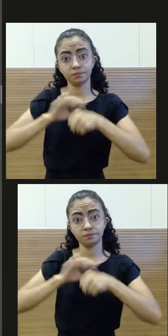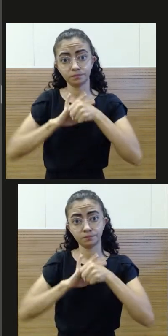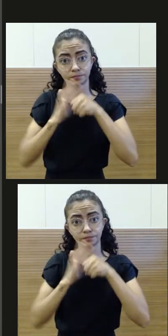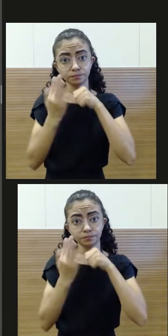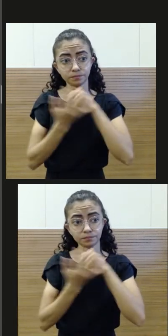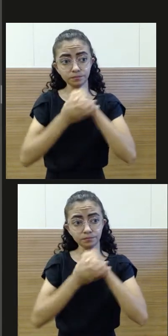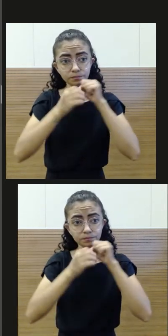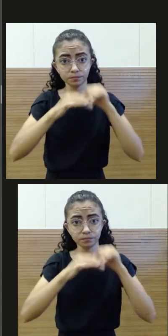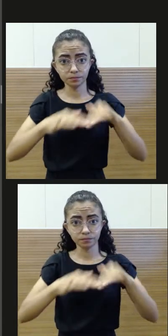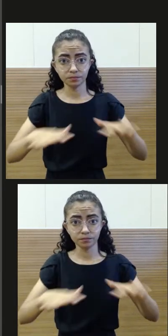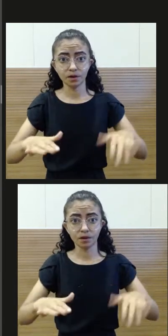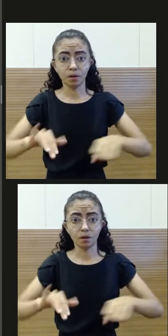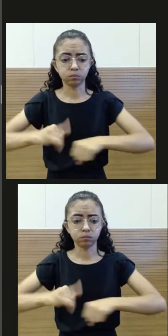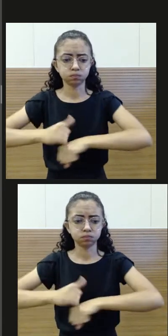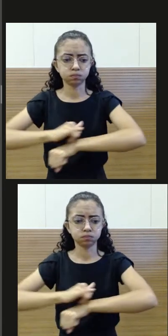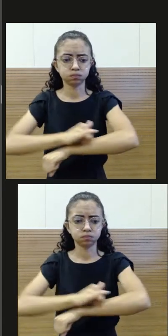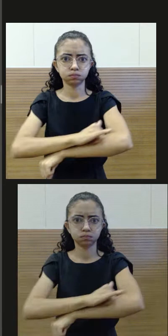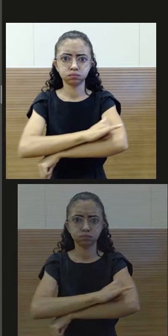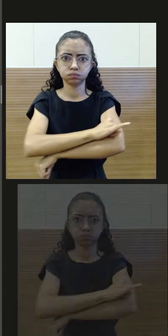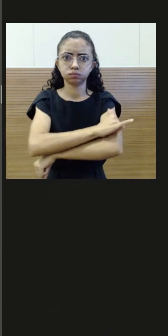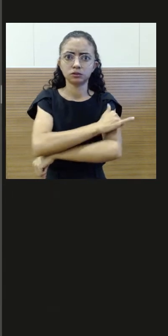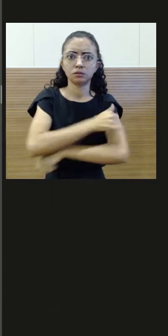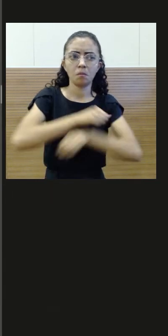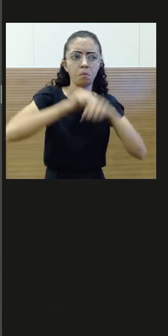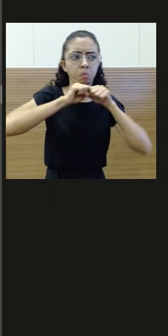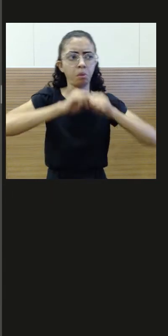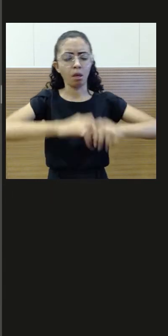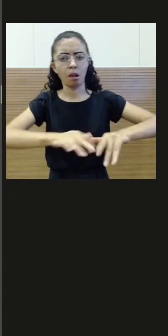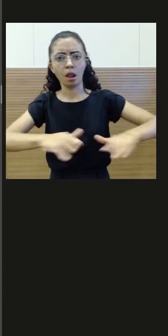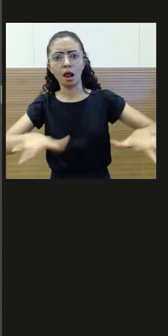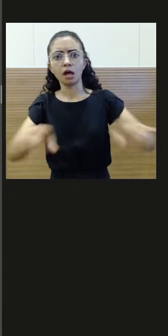related diseases and conditions.